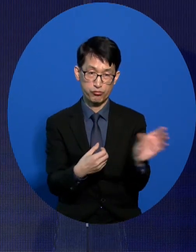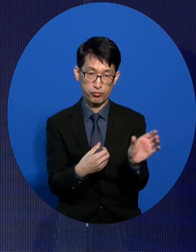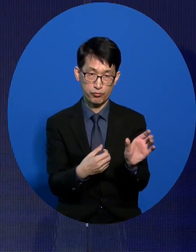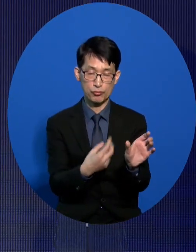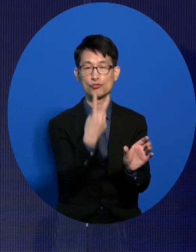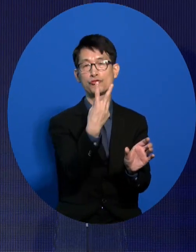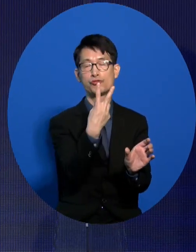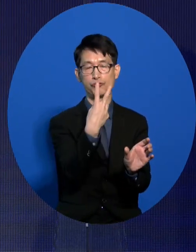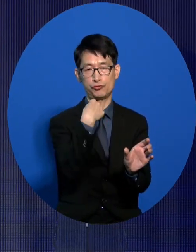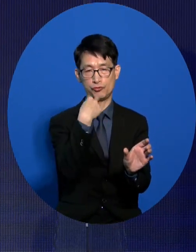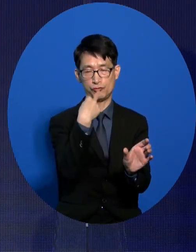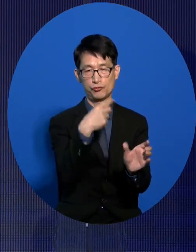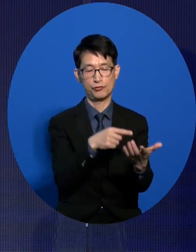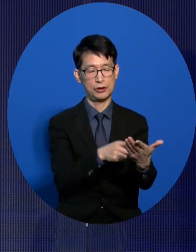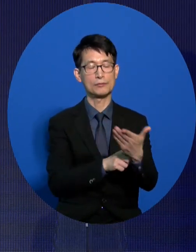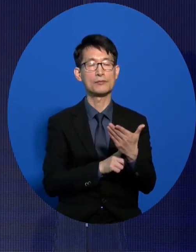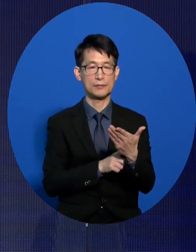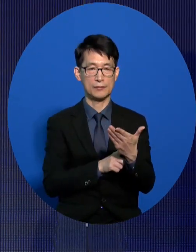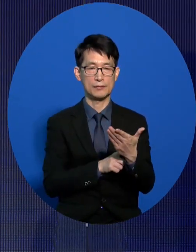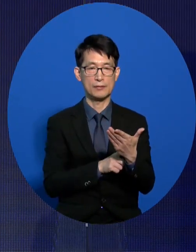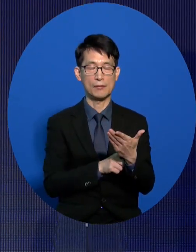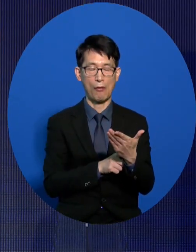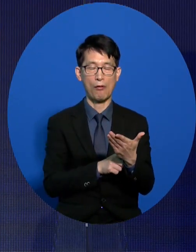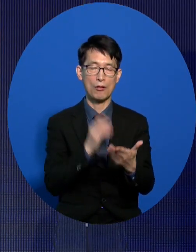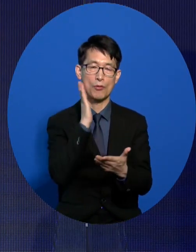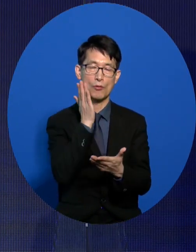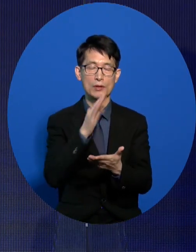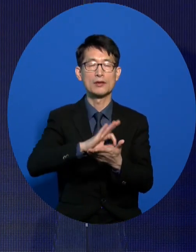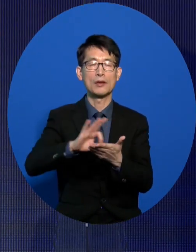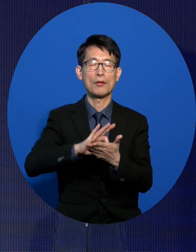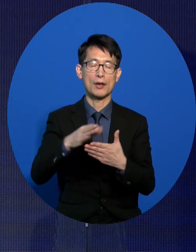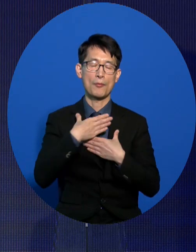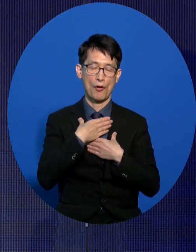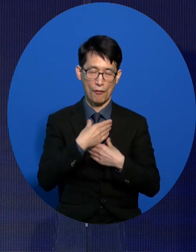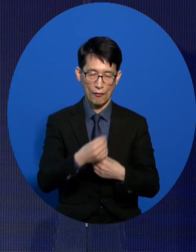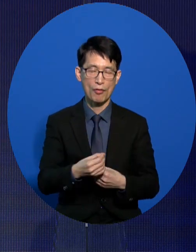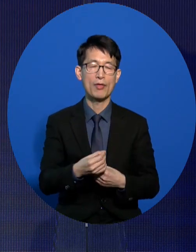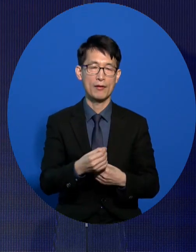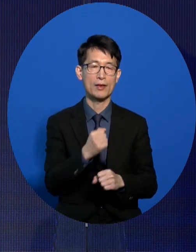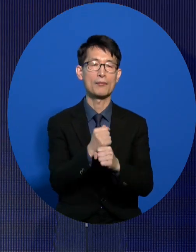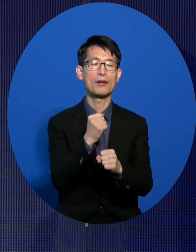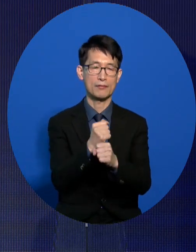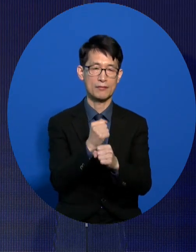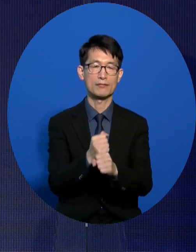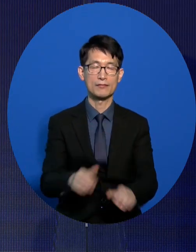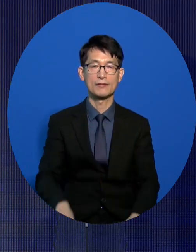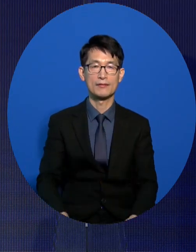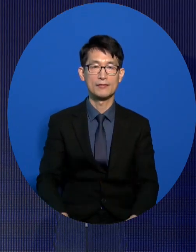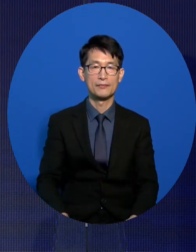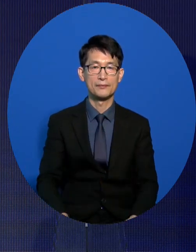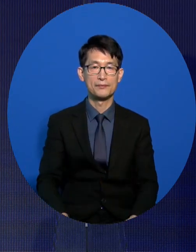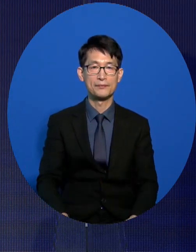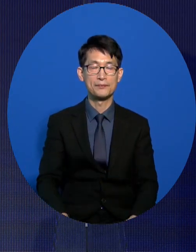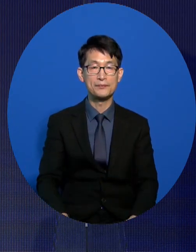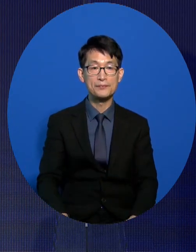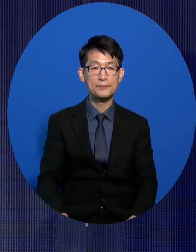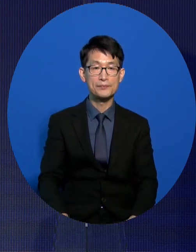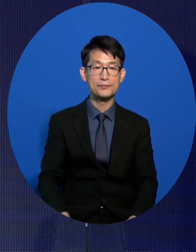has come in or vibrations were used. And not only that,